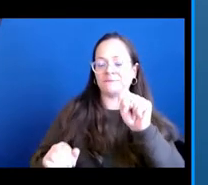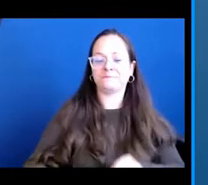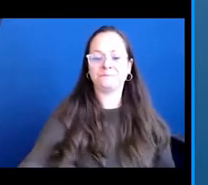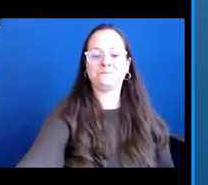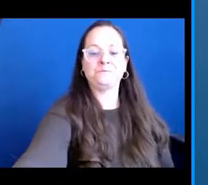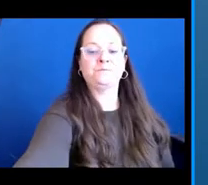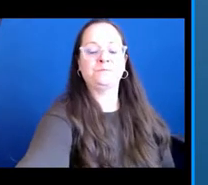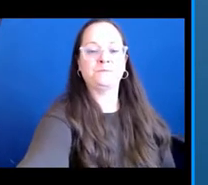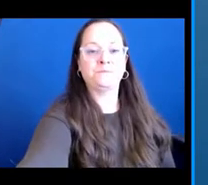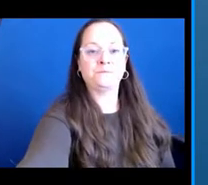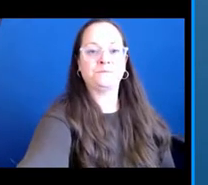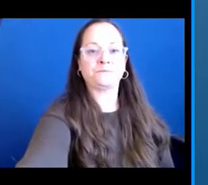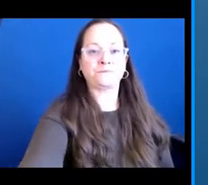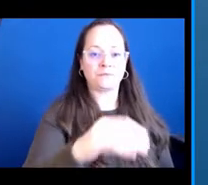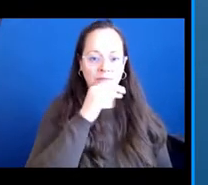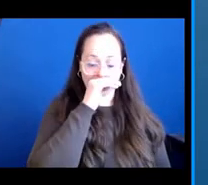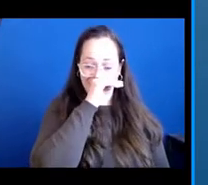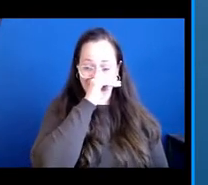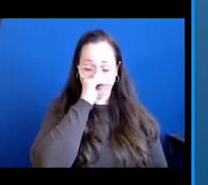thank you